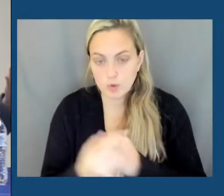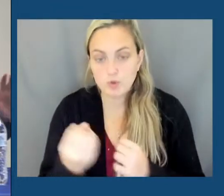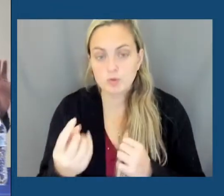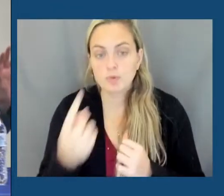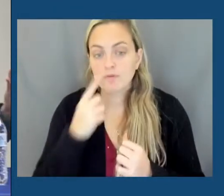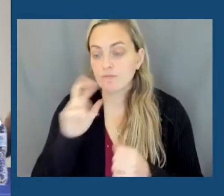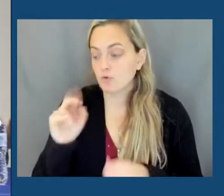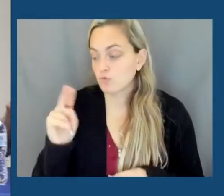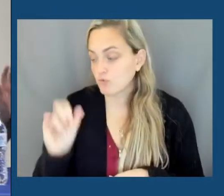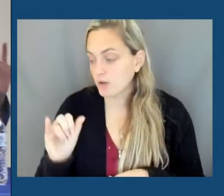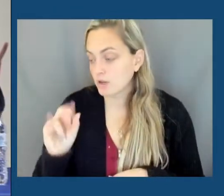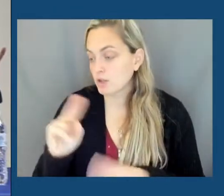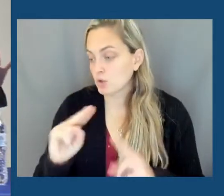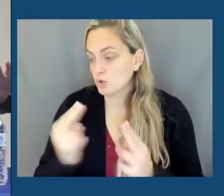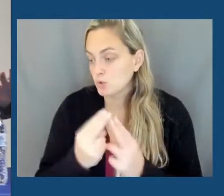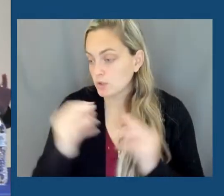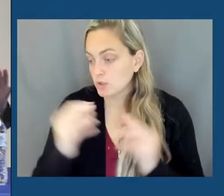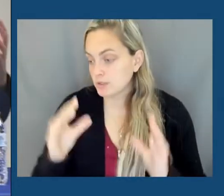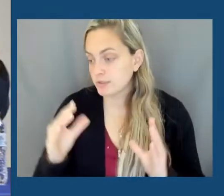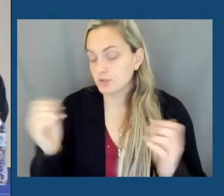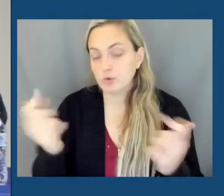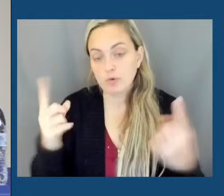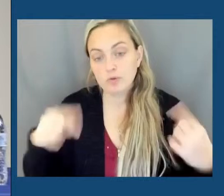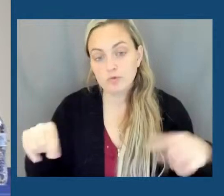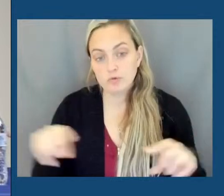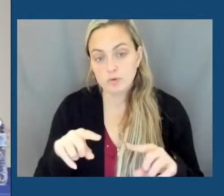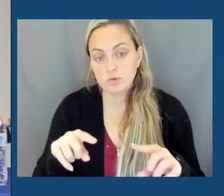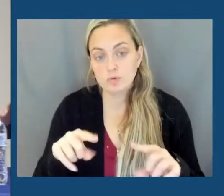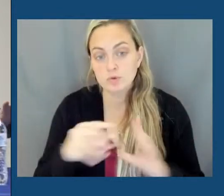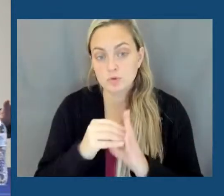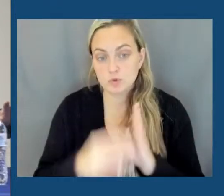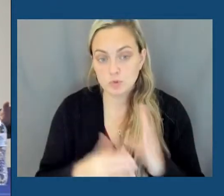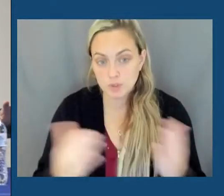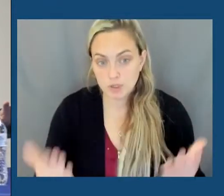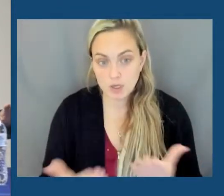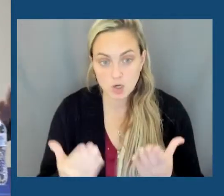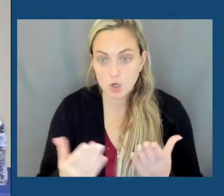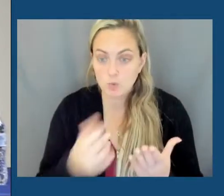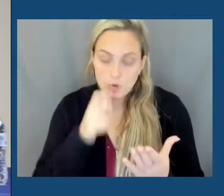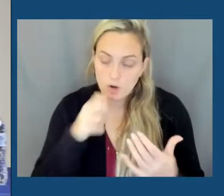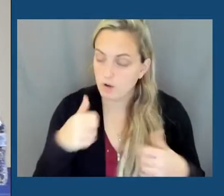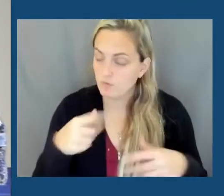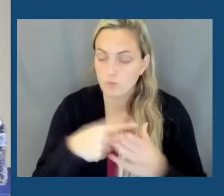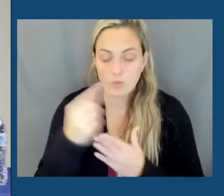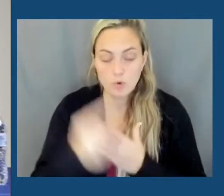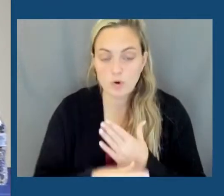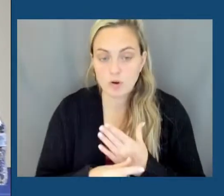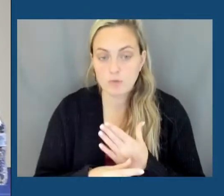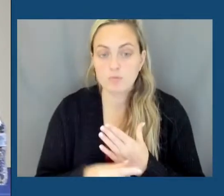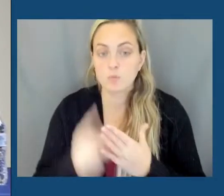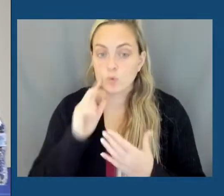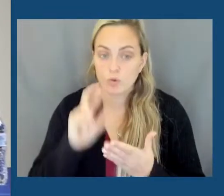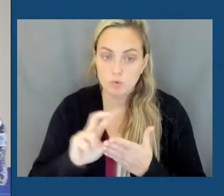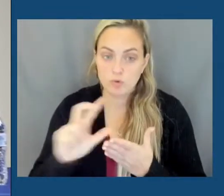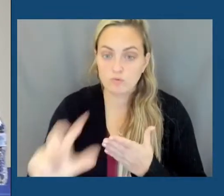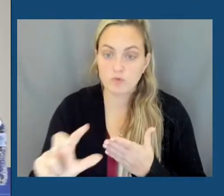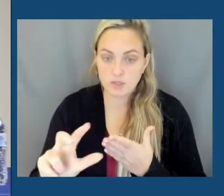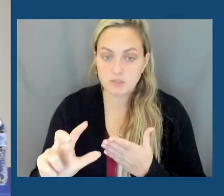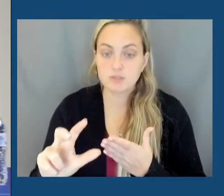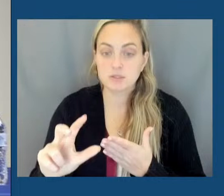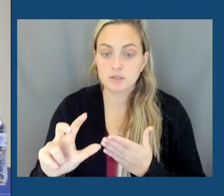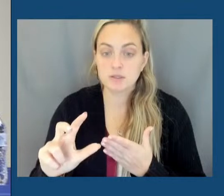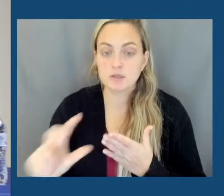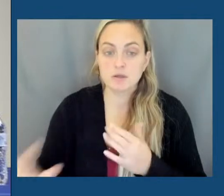Randy and the union and the teachers and all of you guys, the students here wouldn't be getting this program. And we're about to invest, as I said, a